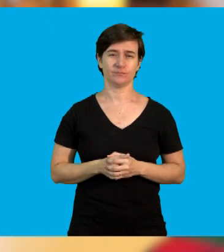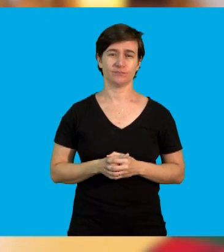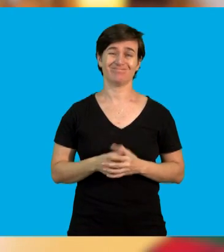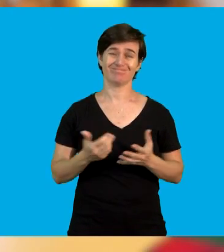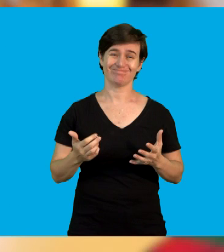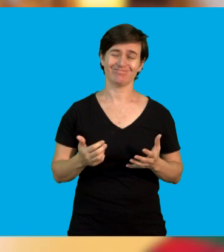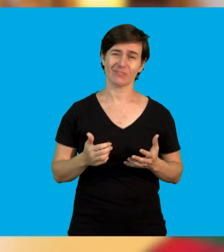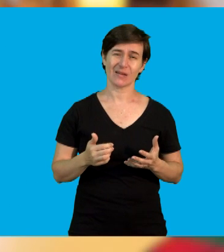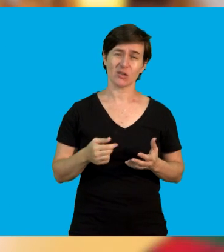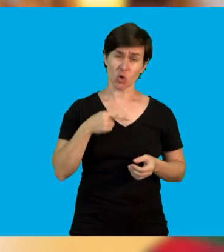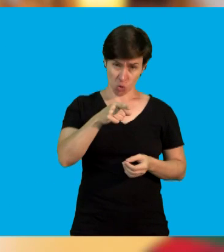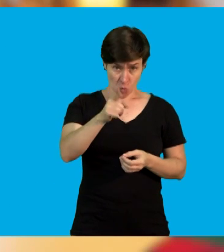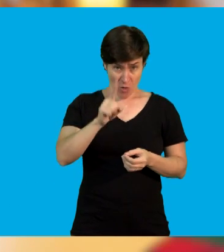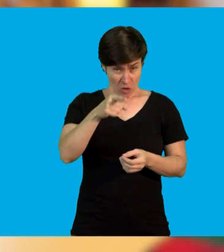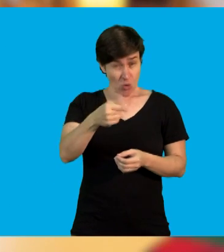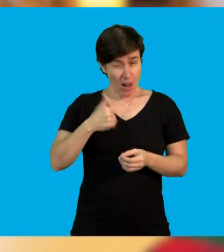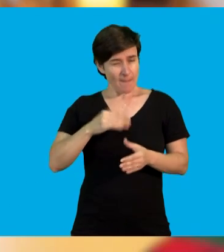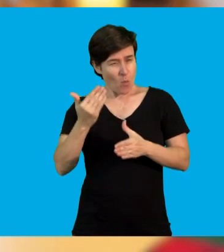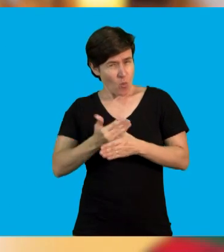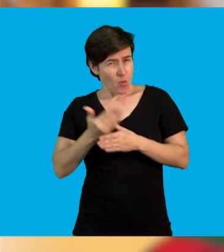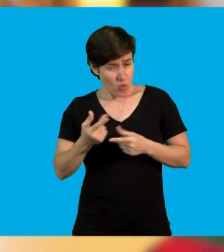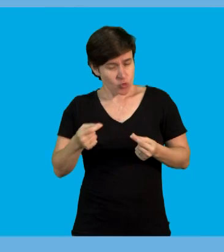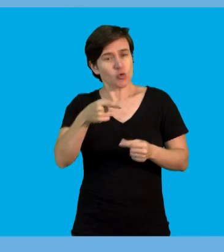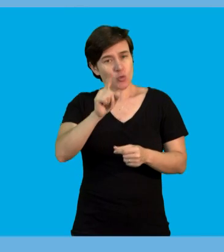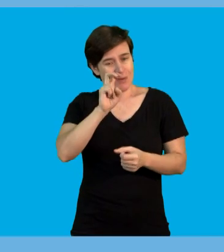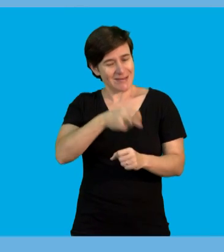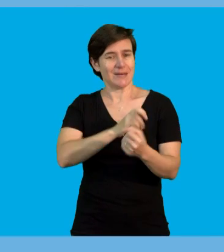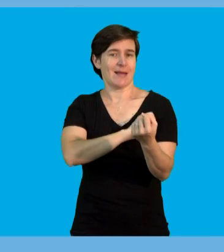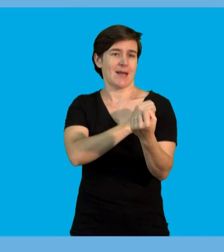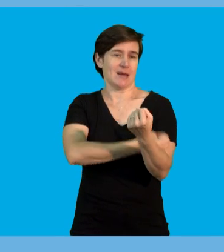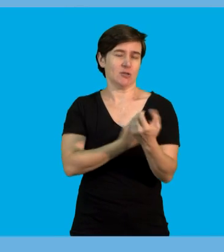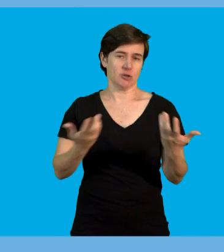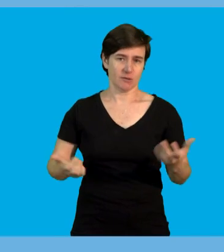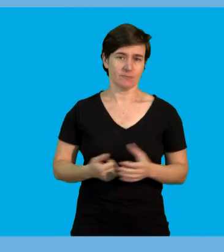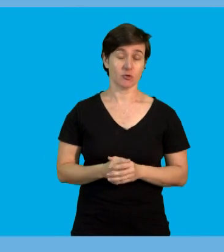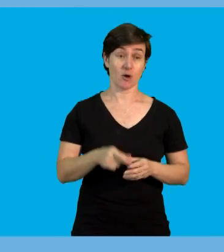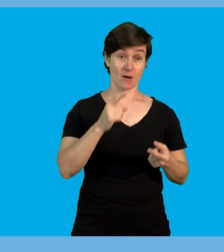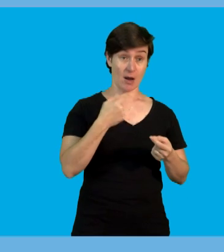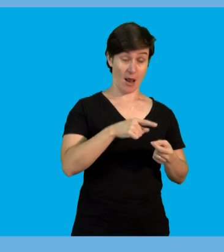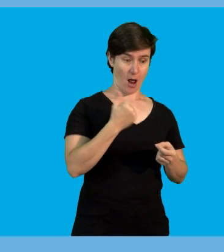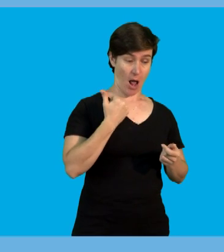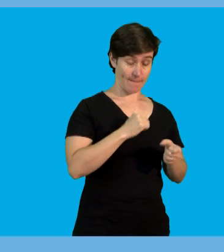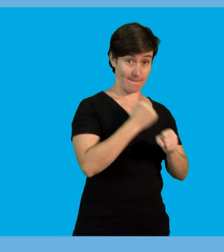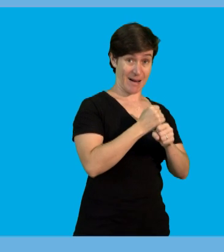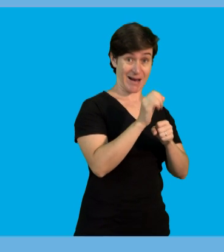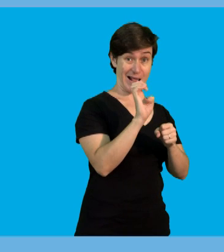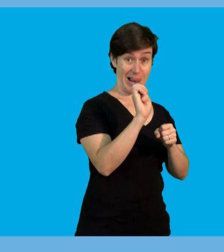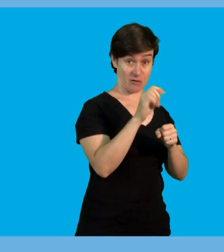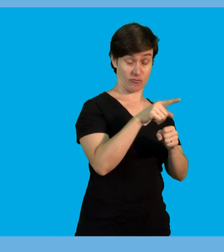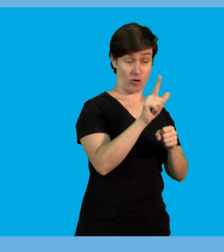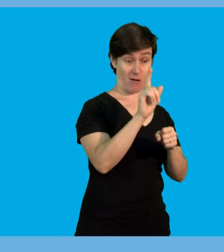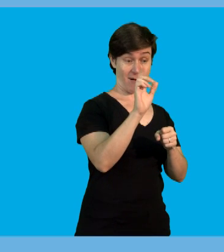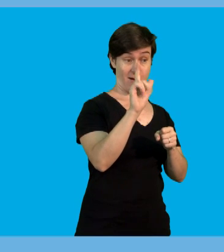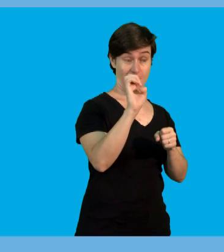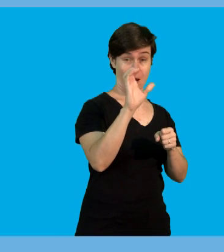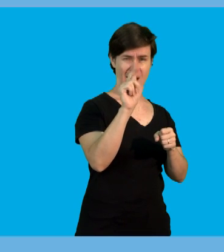for you to also do some work, you need energy. So for these electrons to move from one point to the other, they need energy. And that